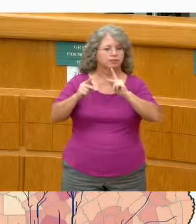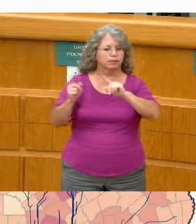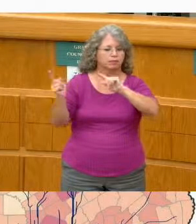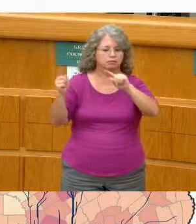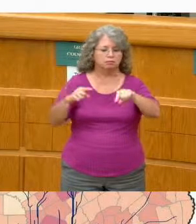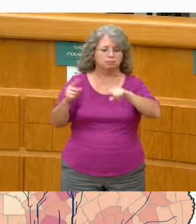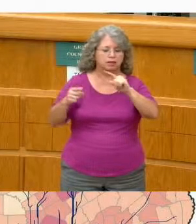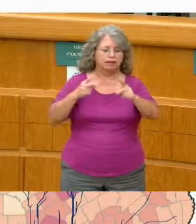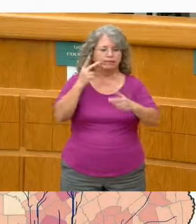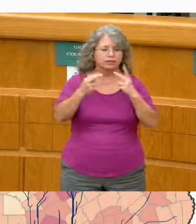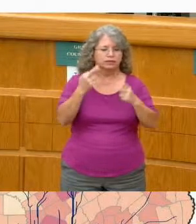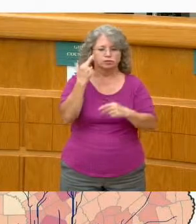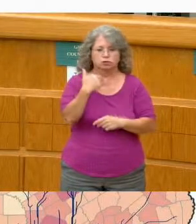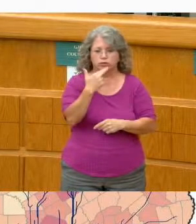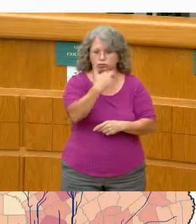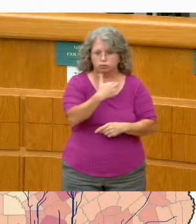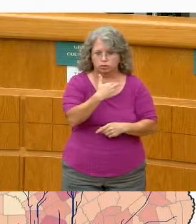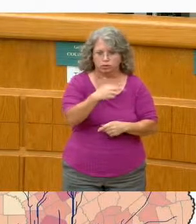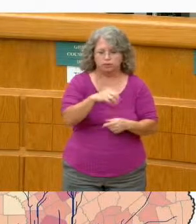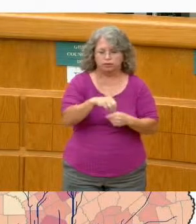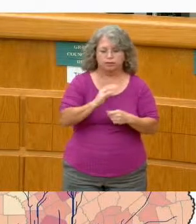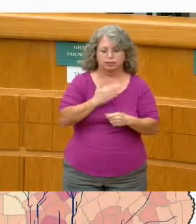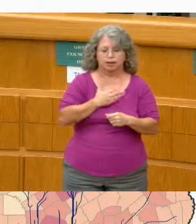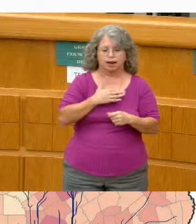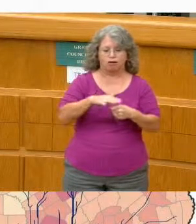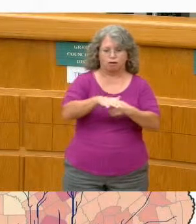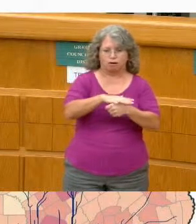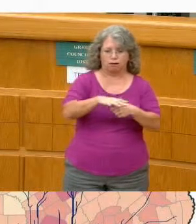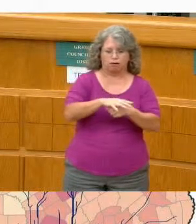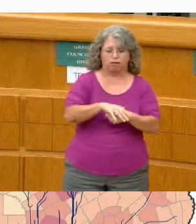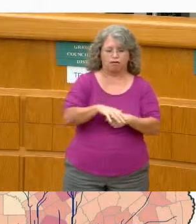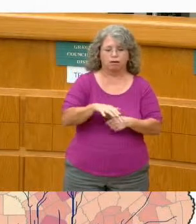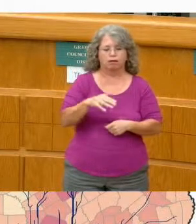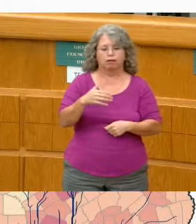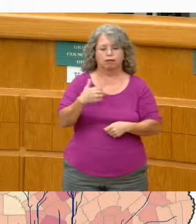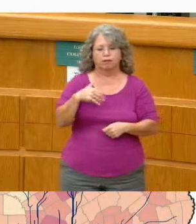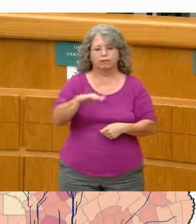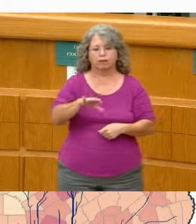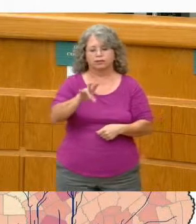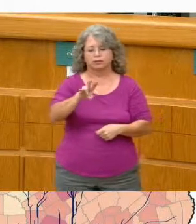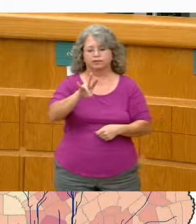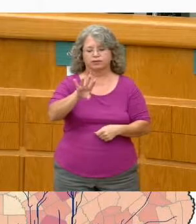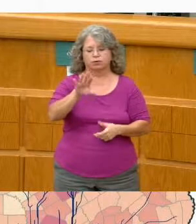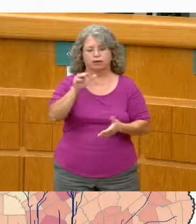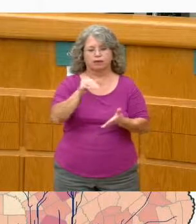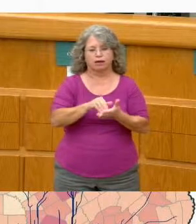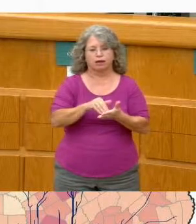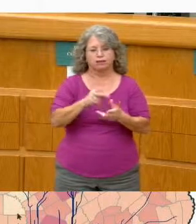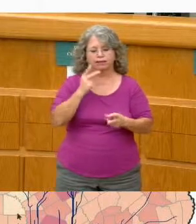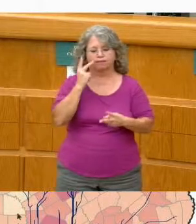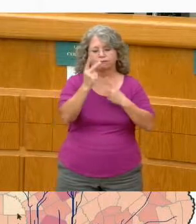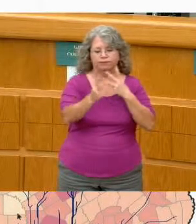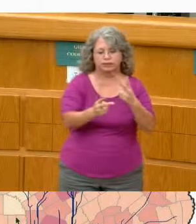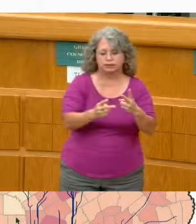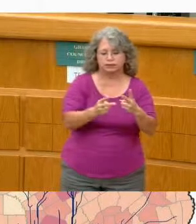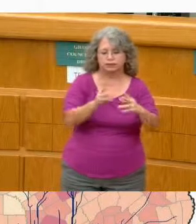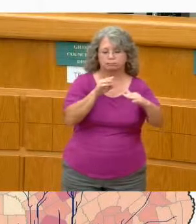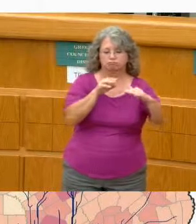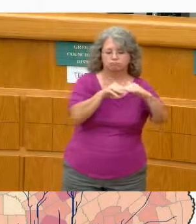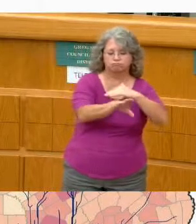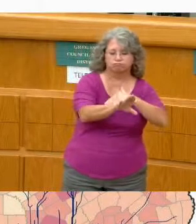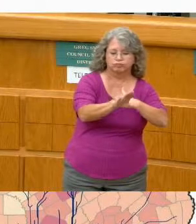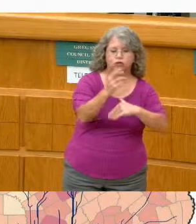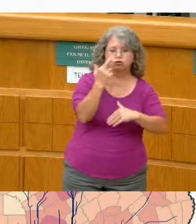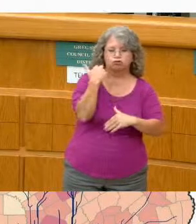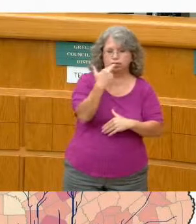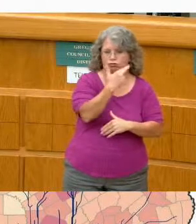that have been visiting restaurants in the Coastal Bend area. There's been about 74,000 visits to Coastal Bend restaurants